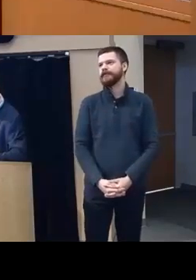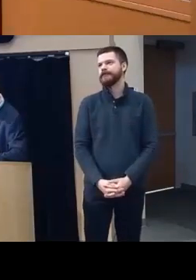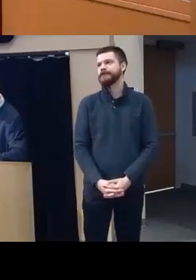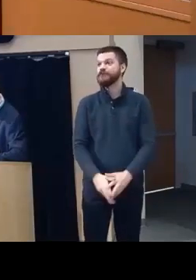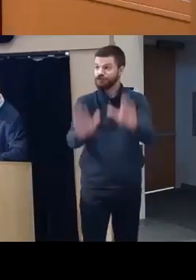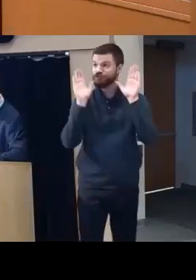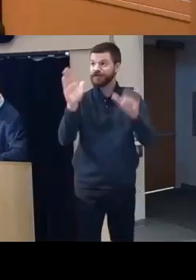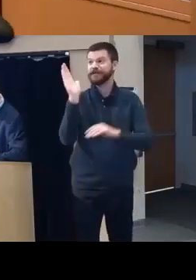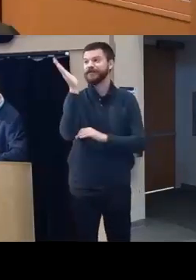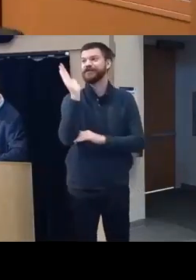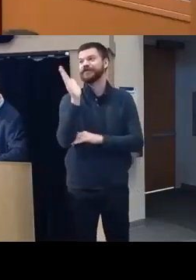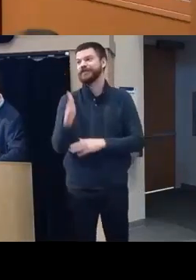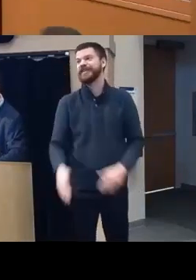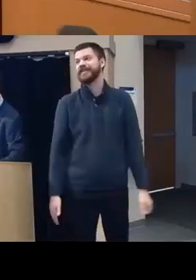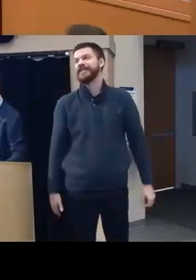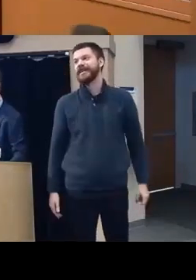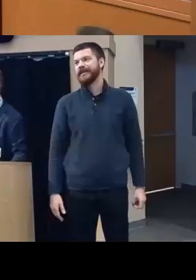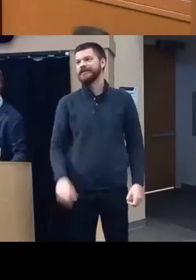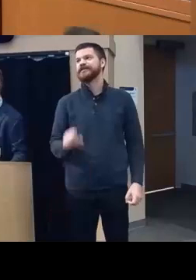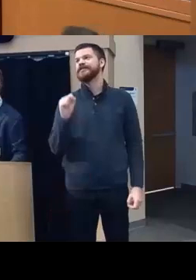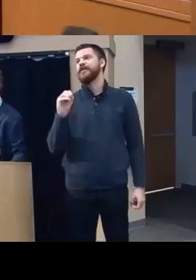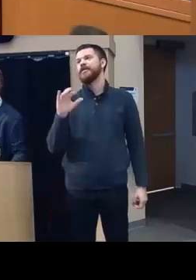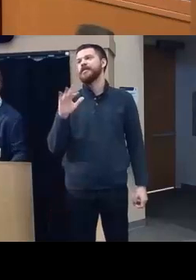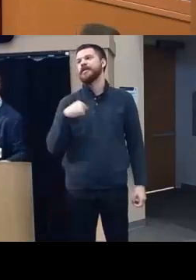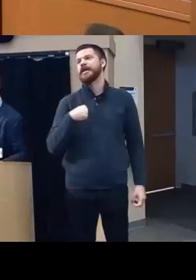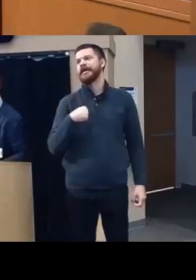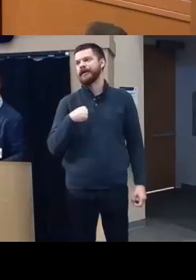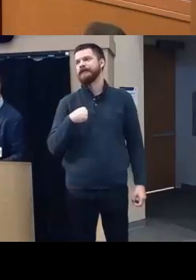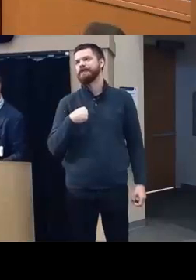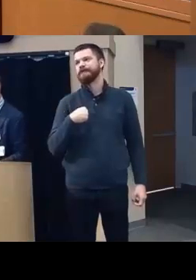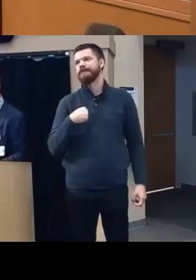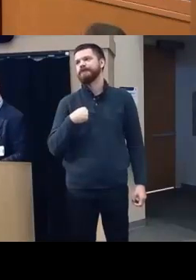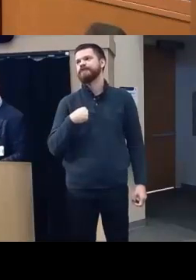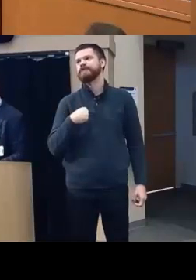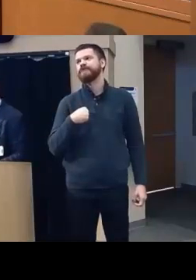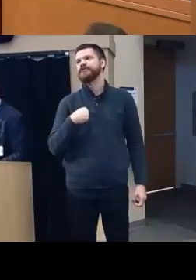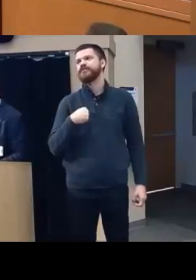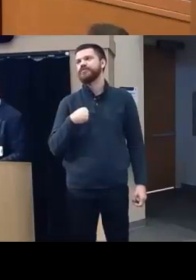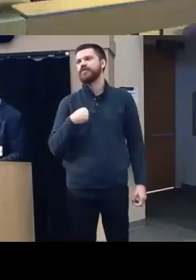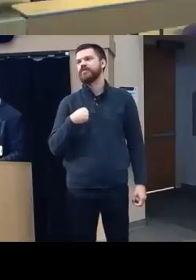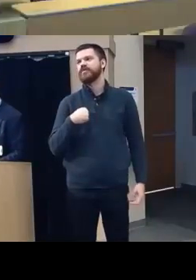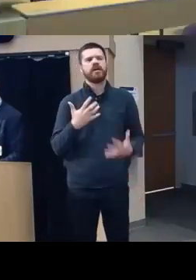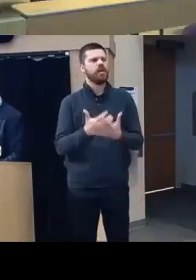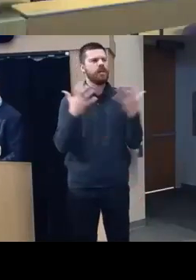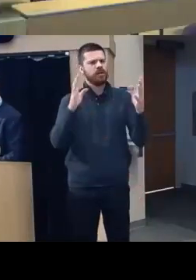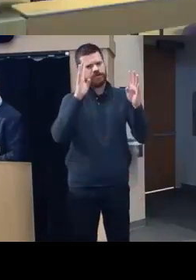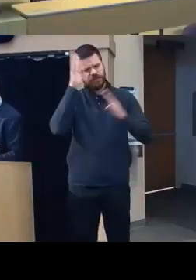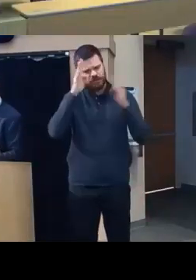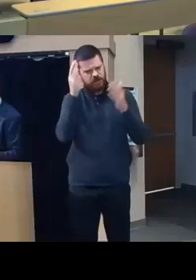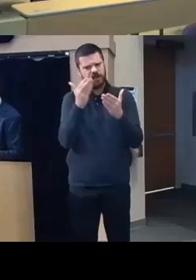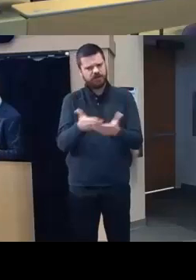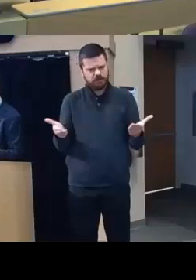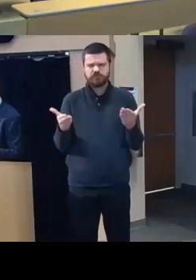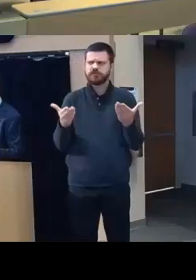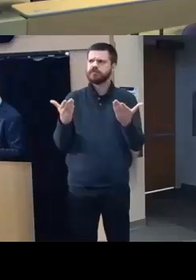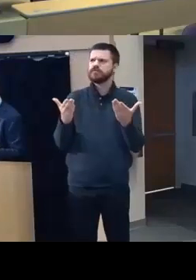Great presentation. So I think there's a lot of innovative things, right, that have